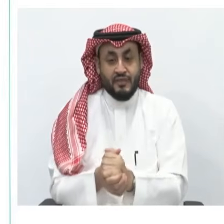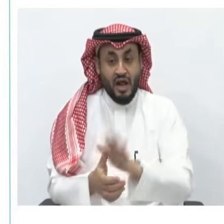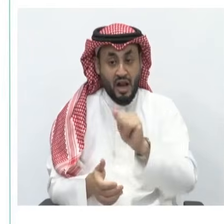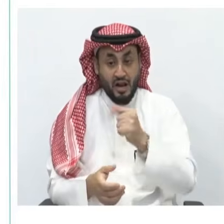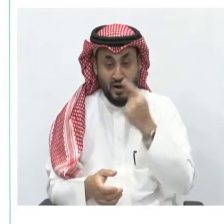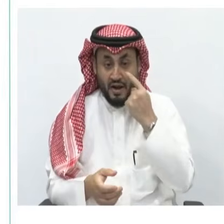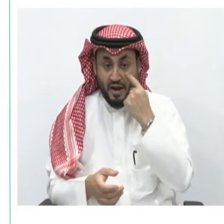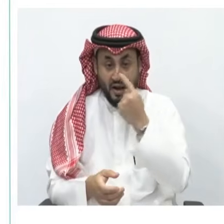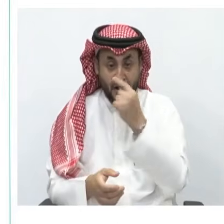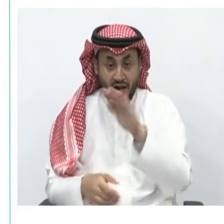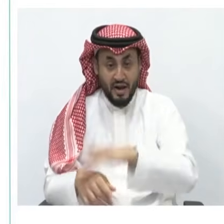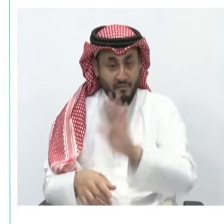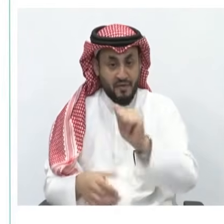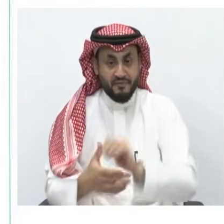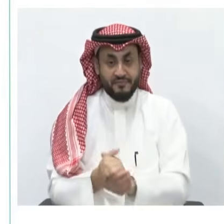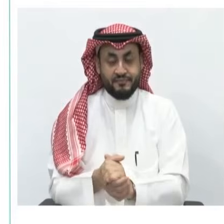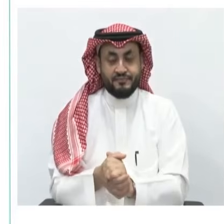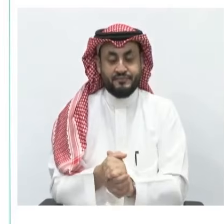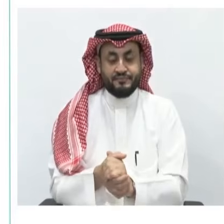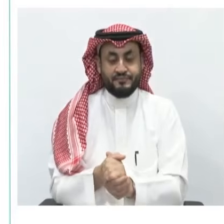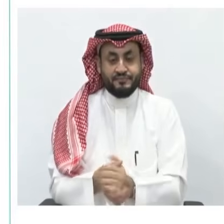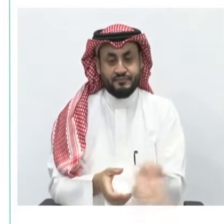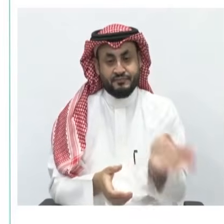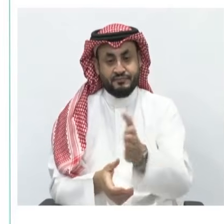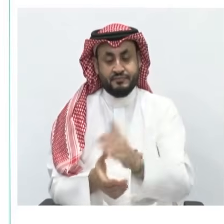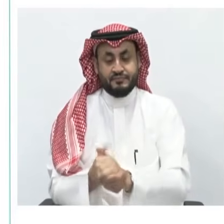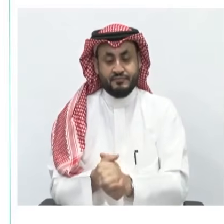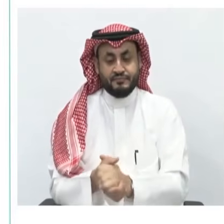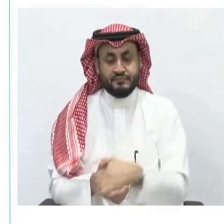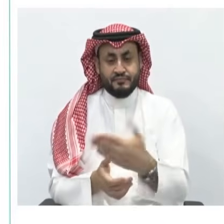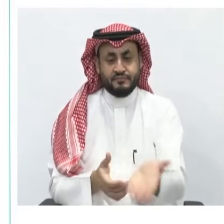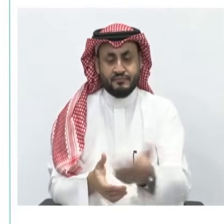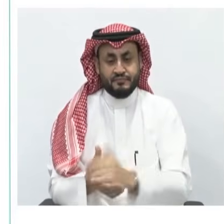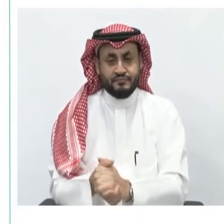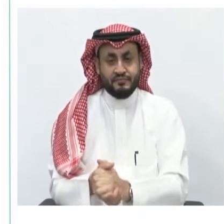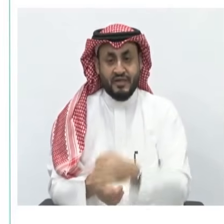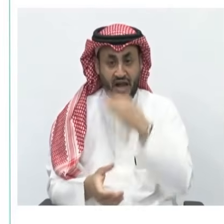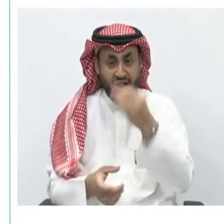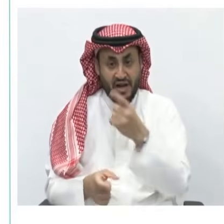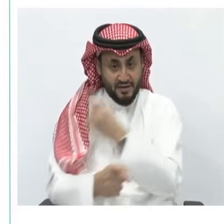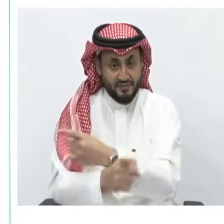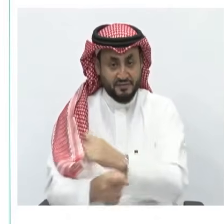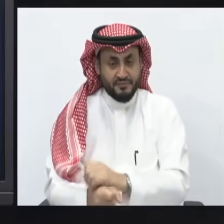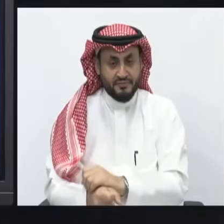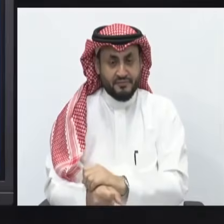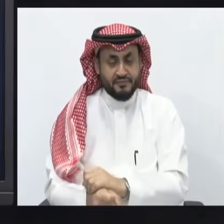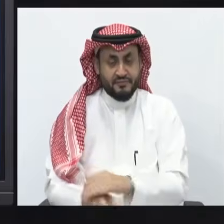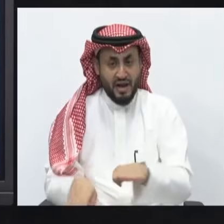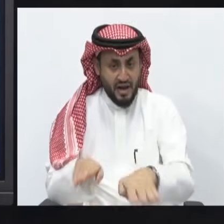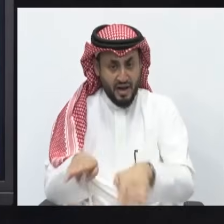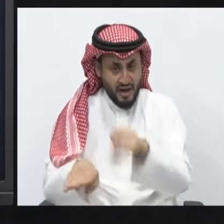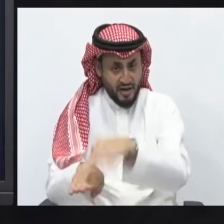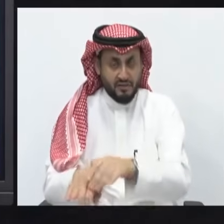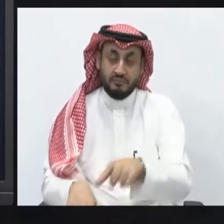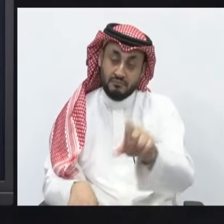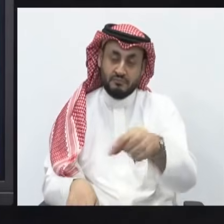your eyes. Excellent. Okay. Let's continue. What about this? The teacher says, touch your toes. Yes, touch your